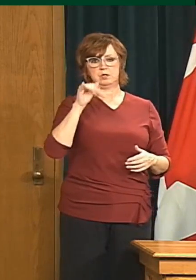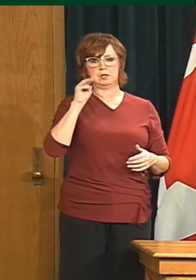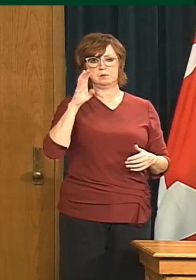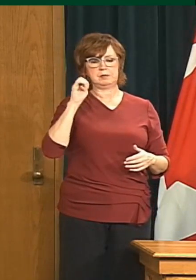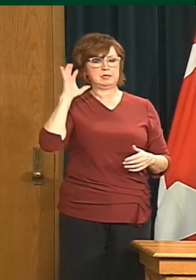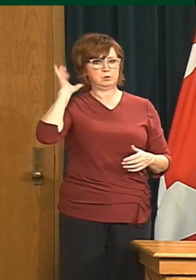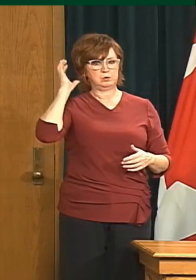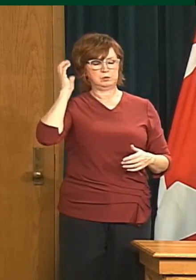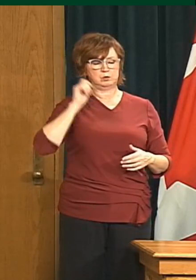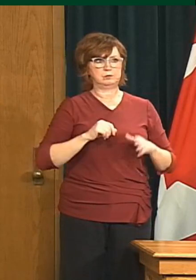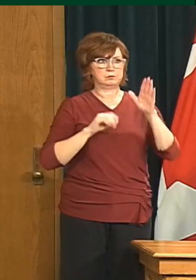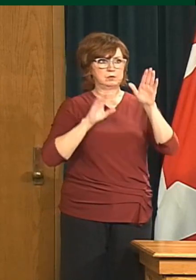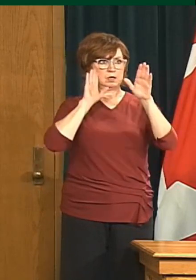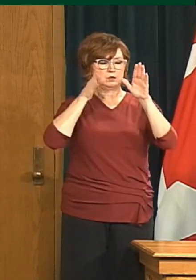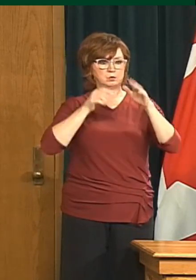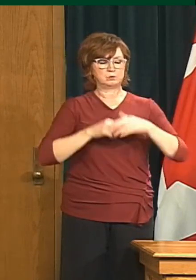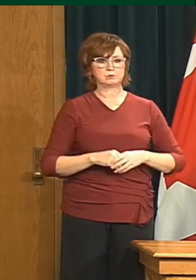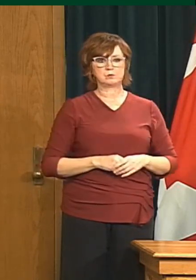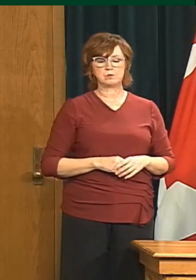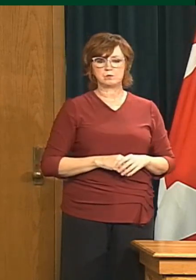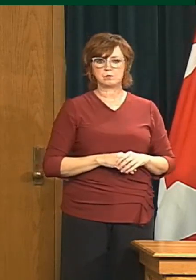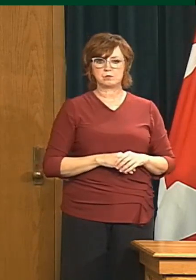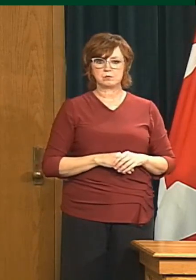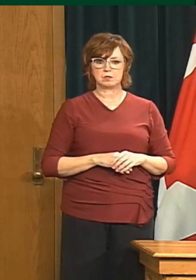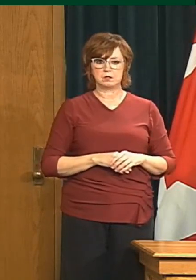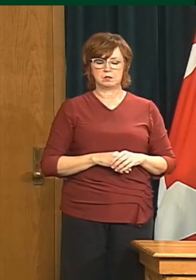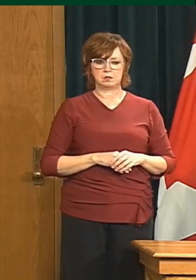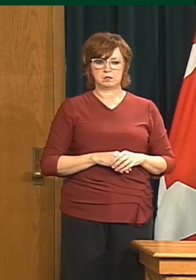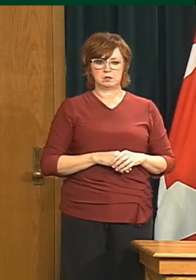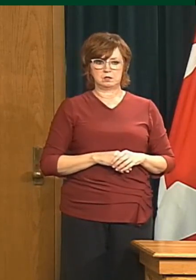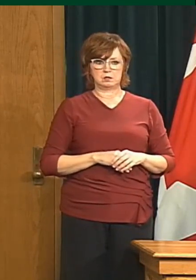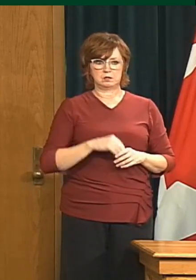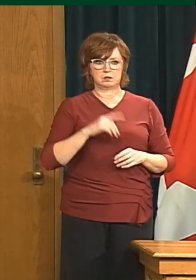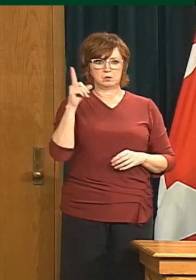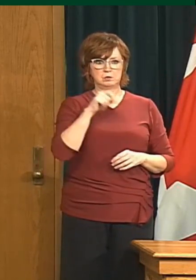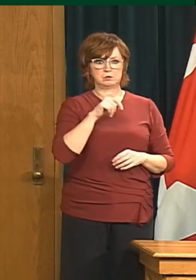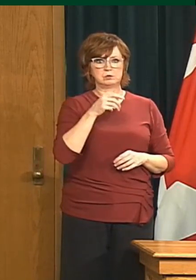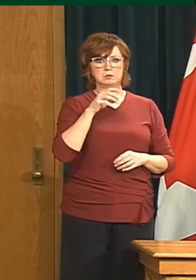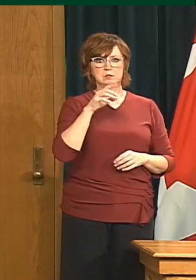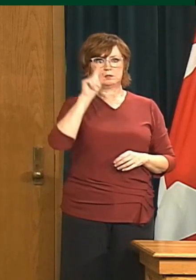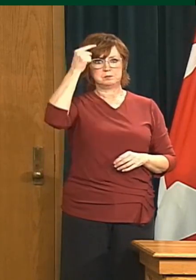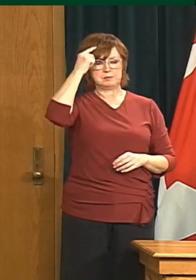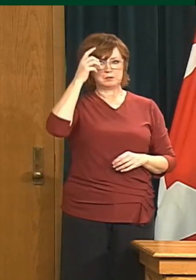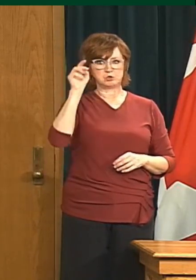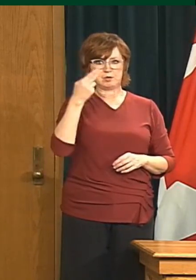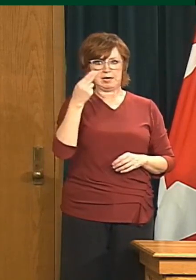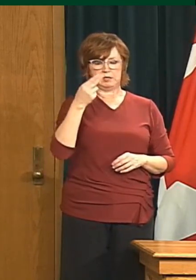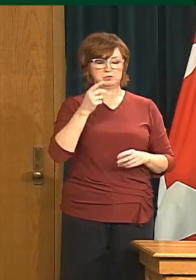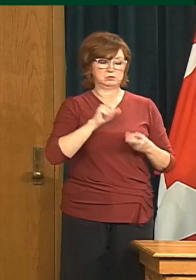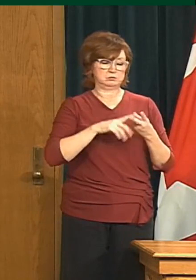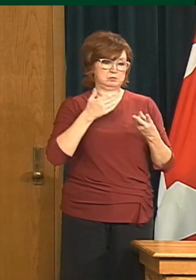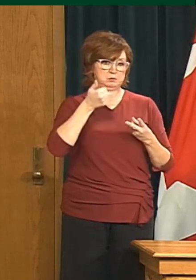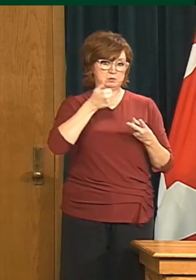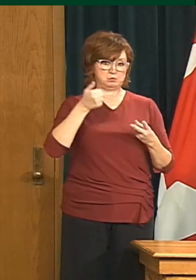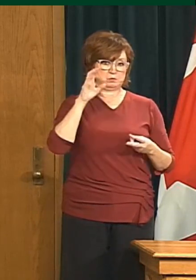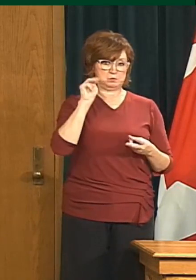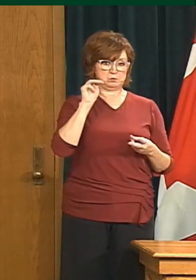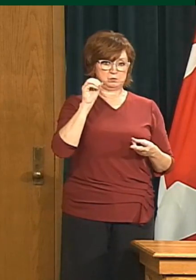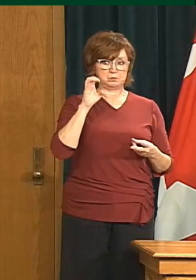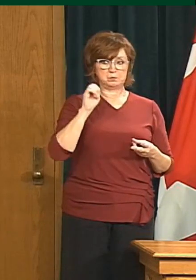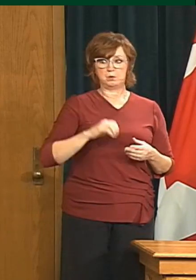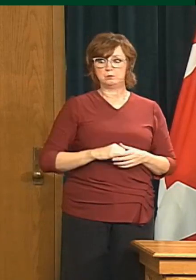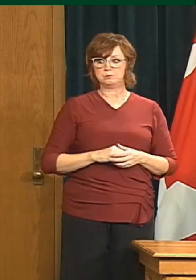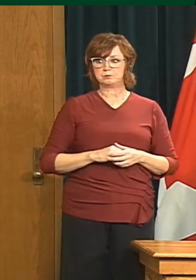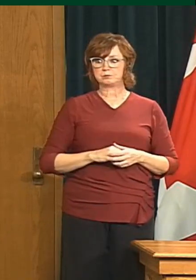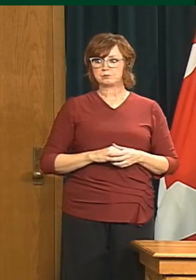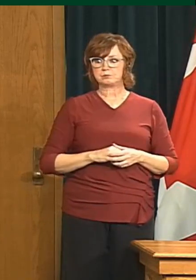Hello, yes. My question for Minister Harpauer, and perhaps the Premier could answer, is